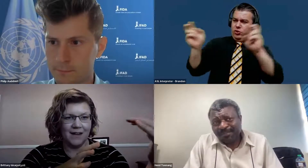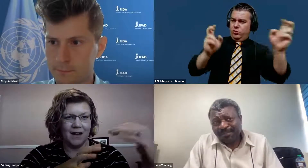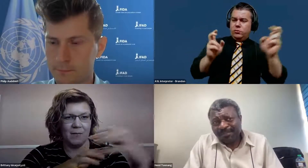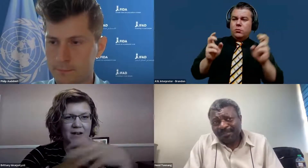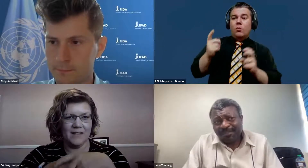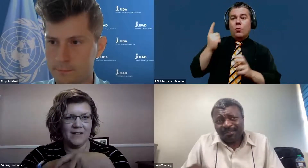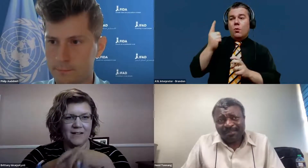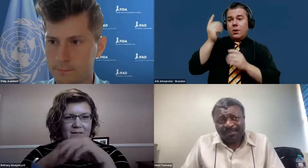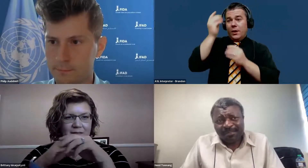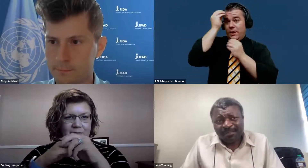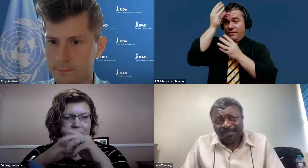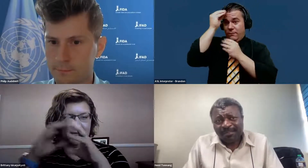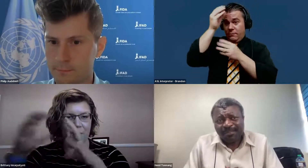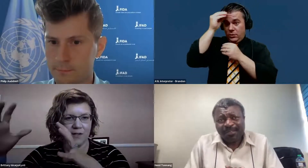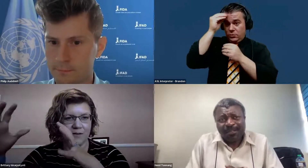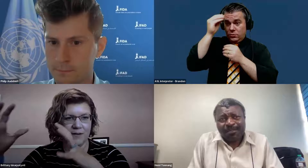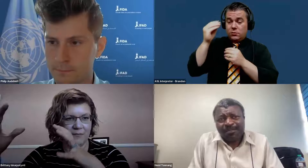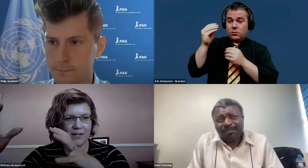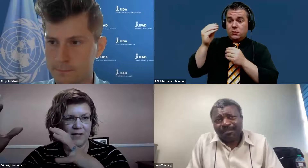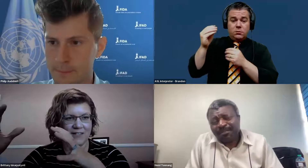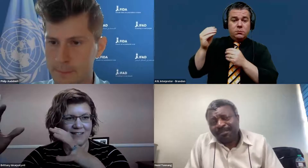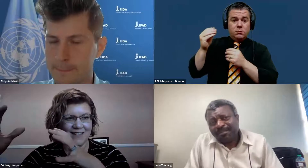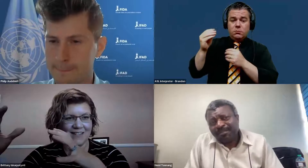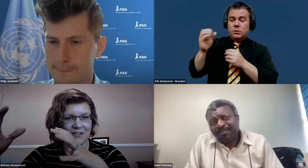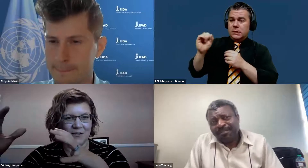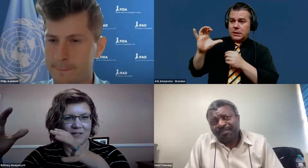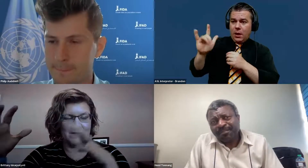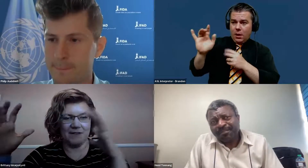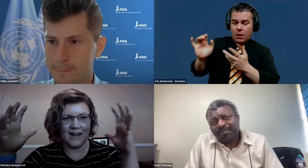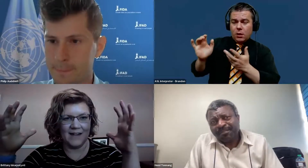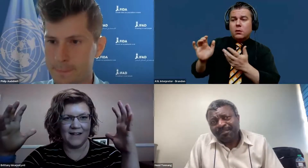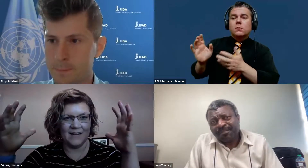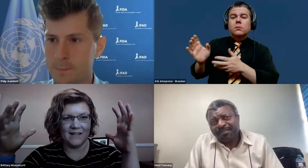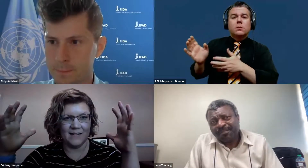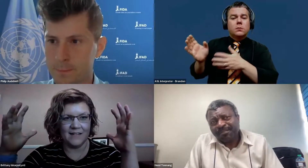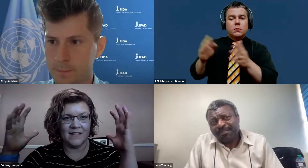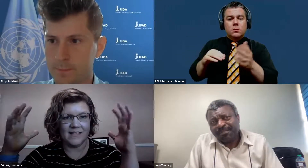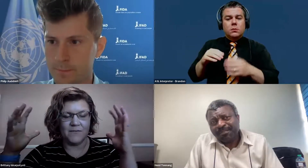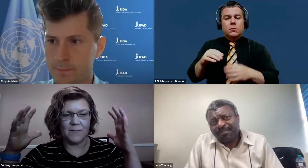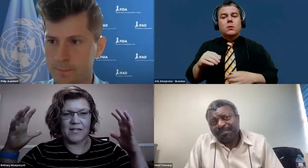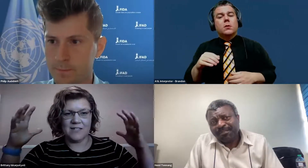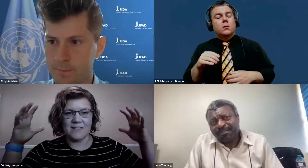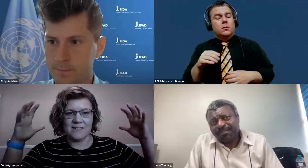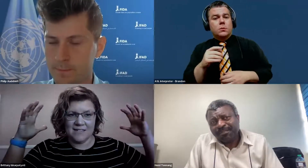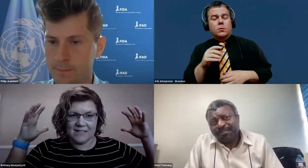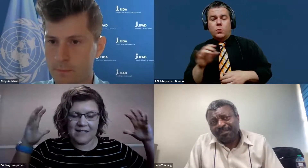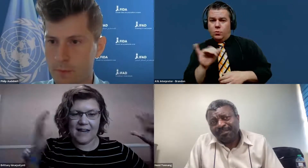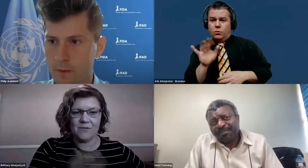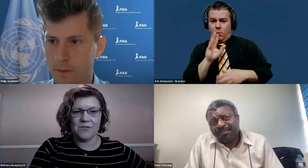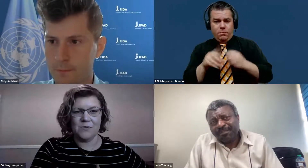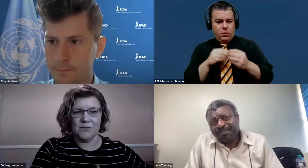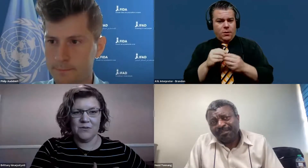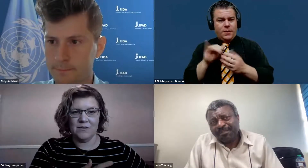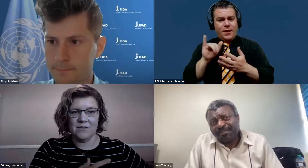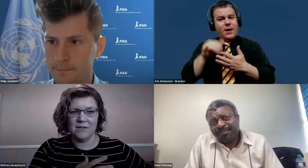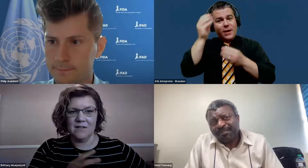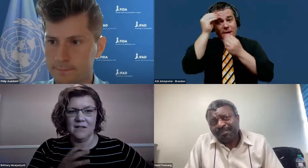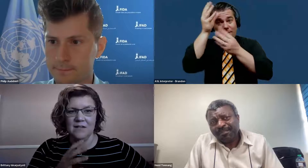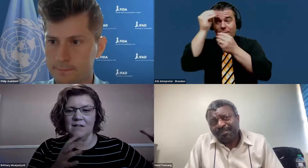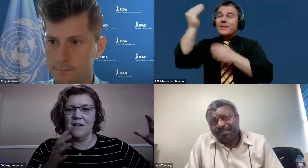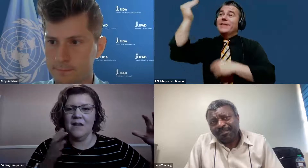information. And I think, Philip, you also kind of mentioned this in terms of getting this information down